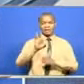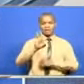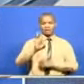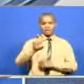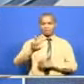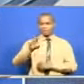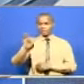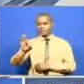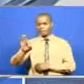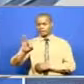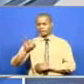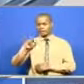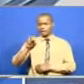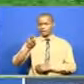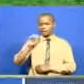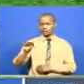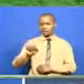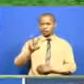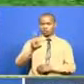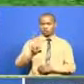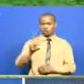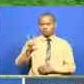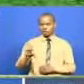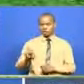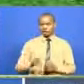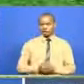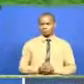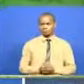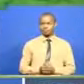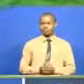323,000 tons in 2020.